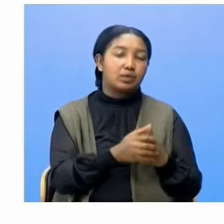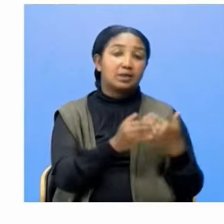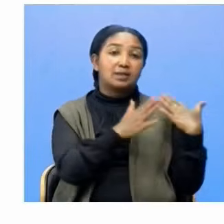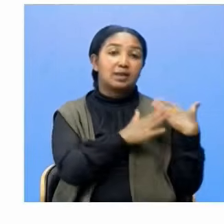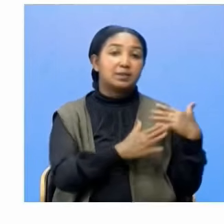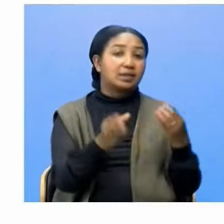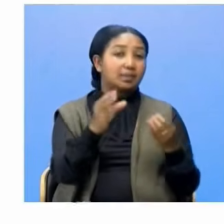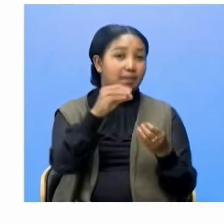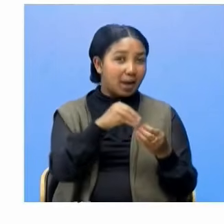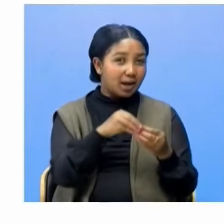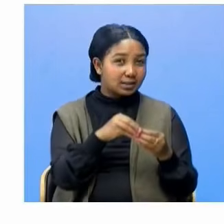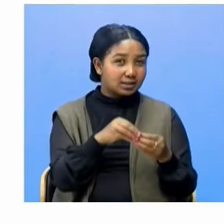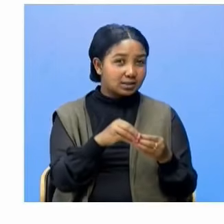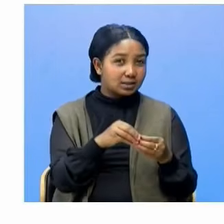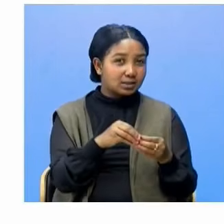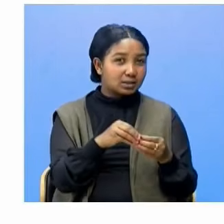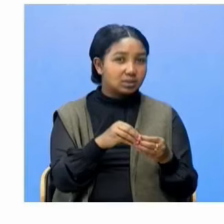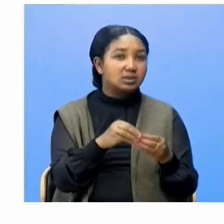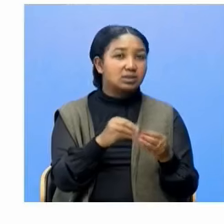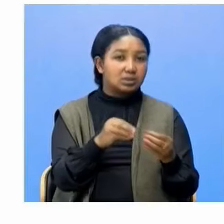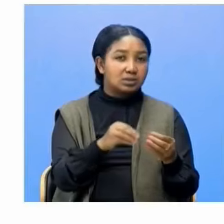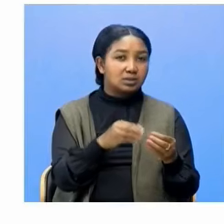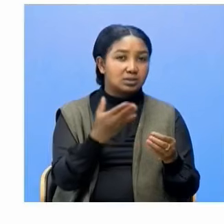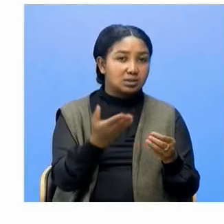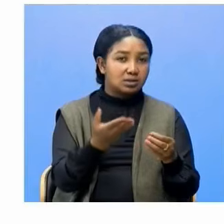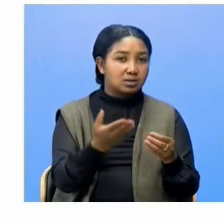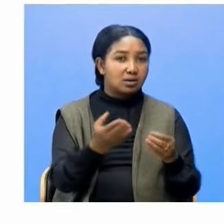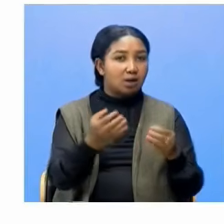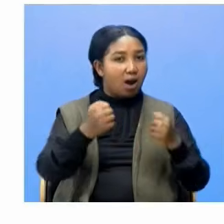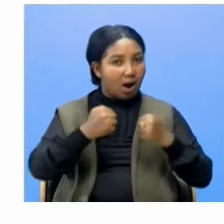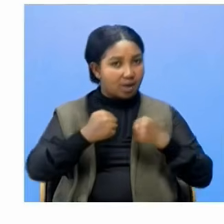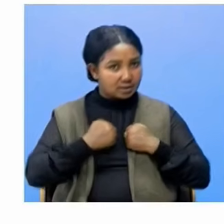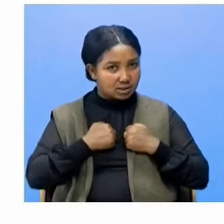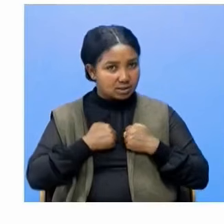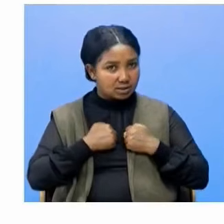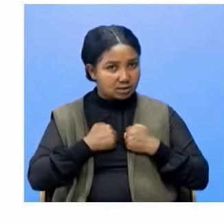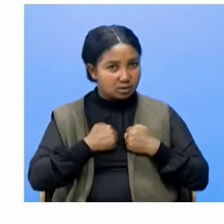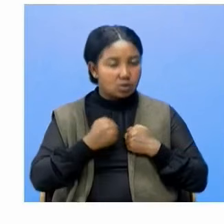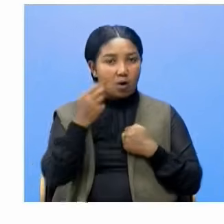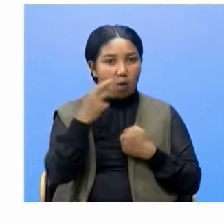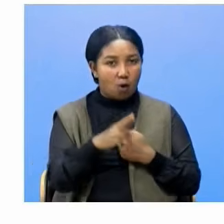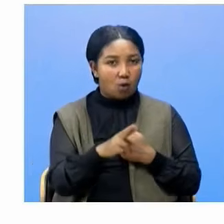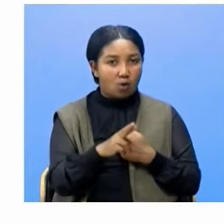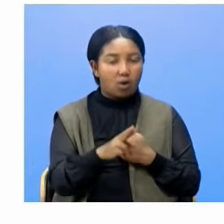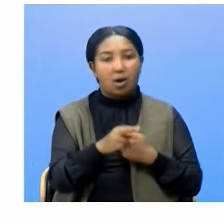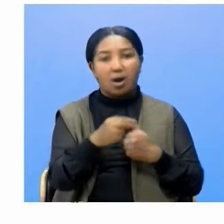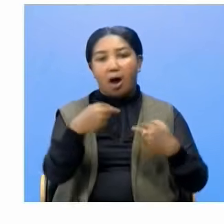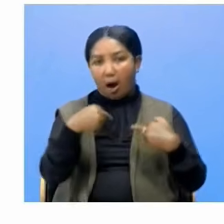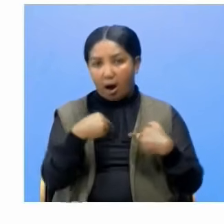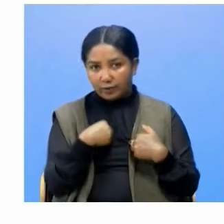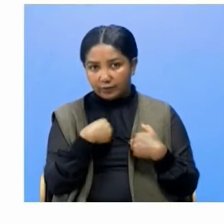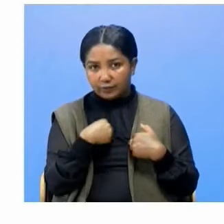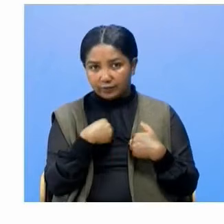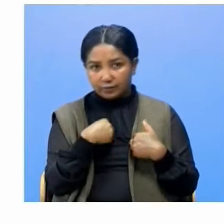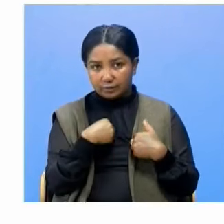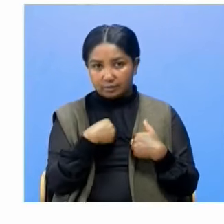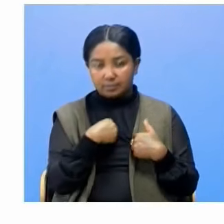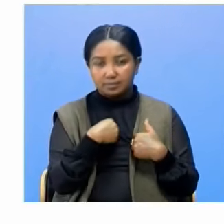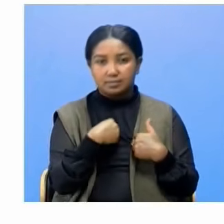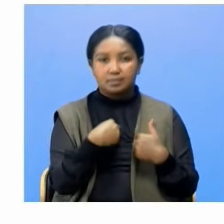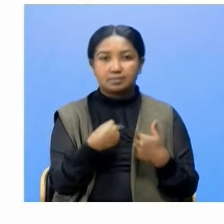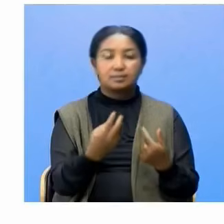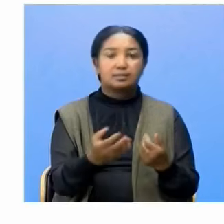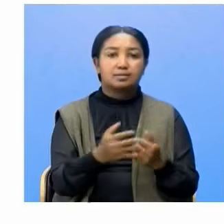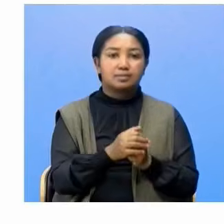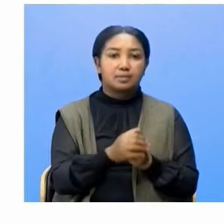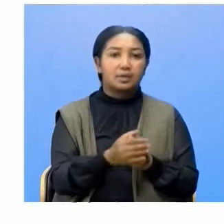plus, then the common auxiliaries here, has or have, yeah?